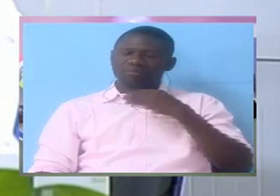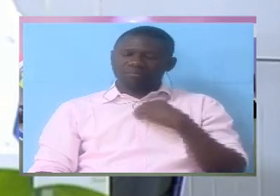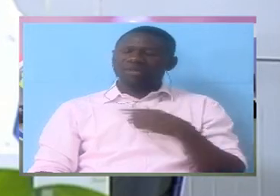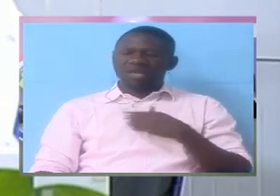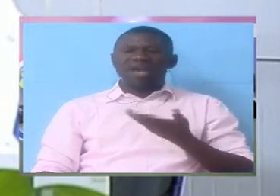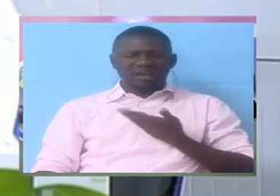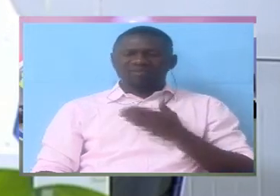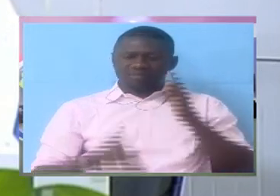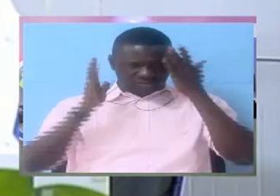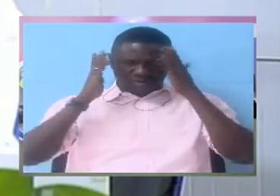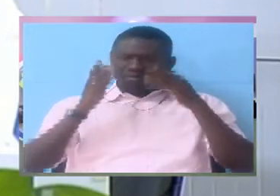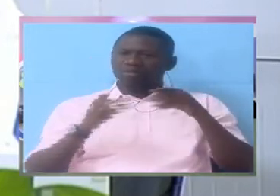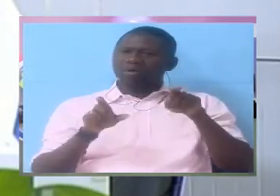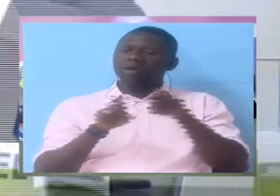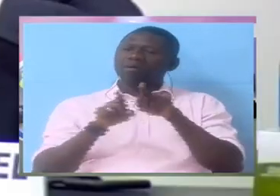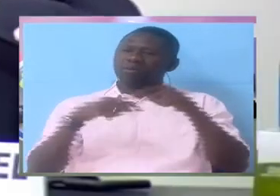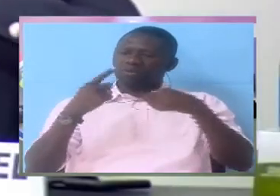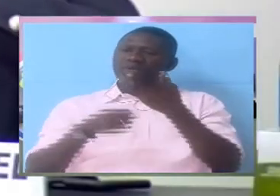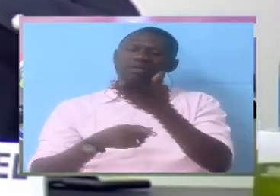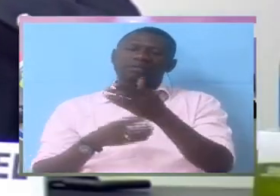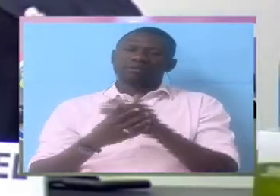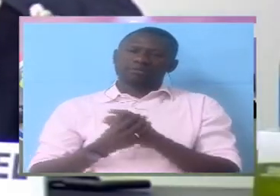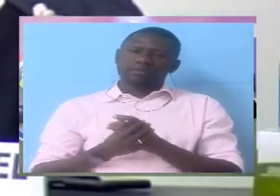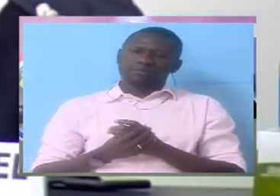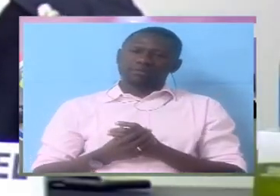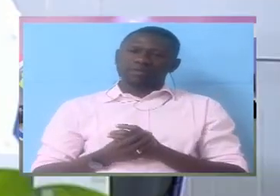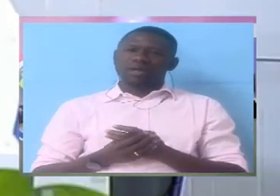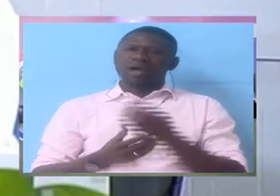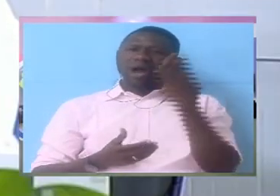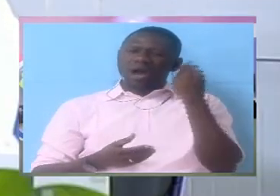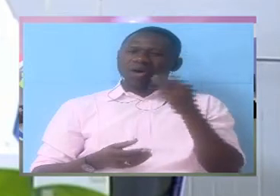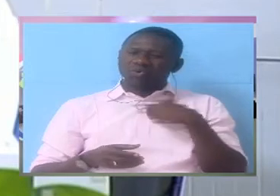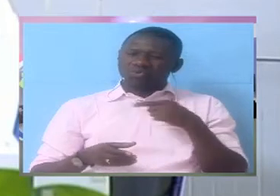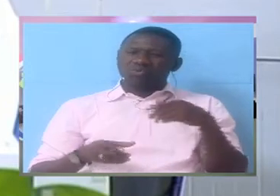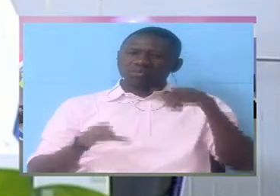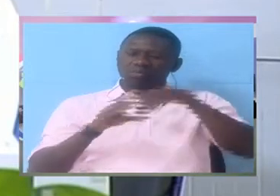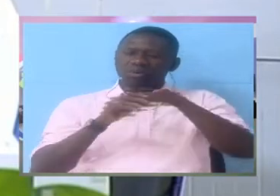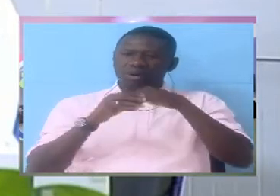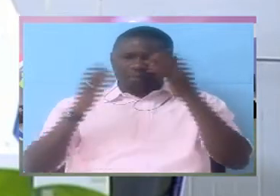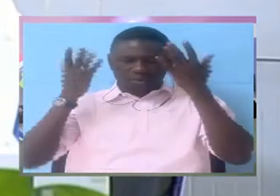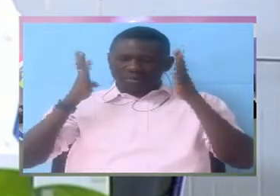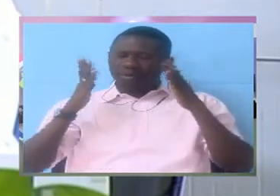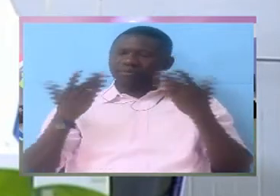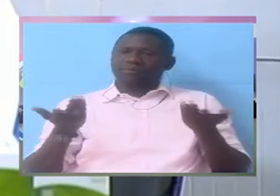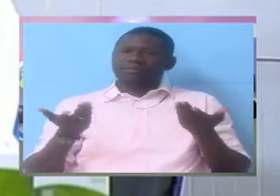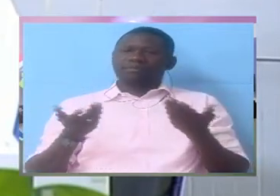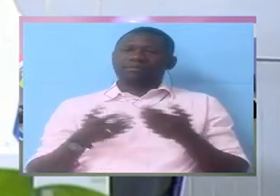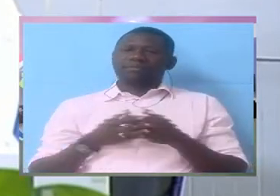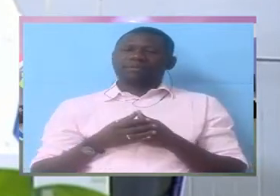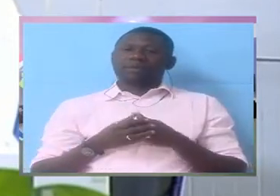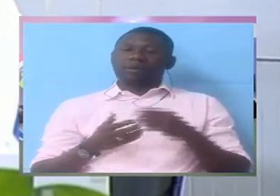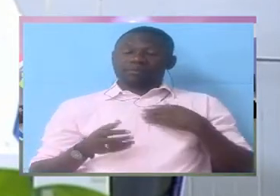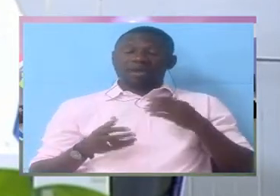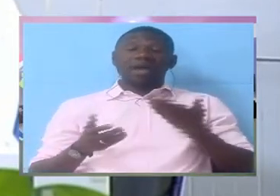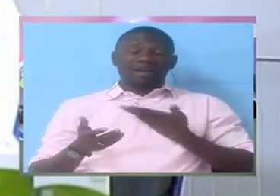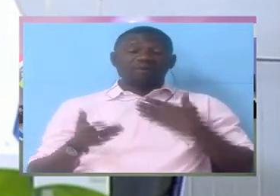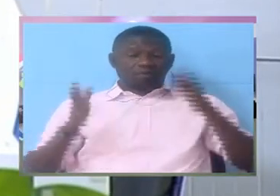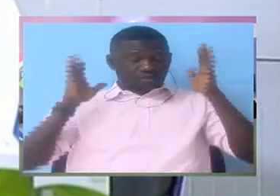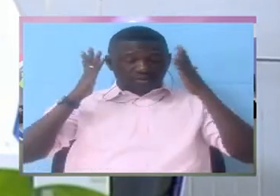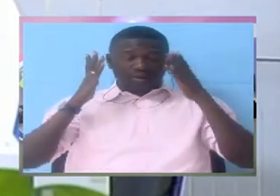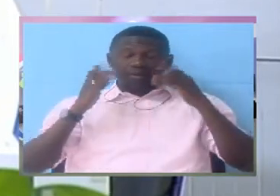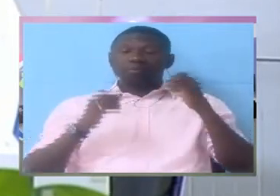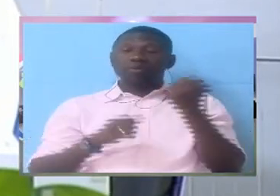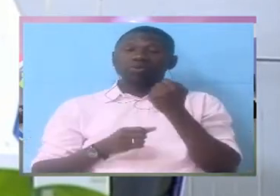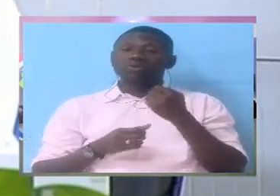me ya mantoro soto Baba Job la ko. I was victimized. You? I was victimized because if I am left in the service,